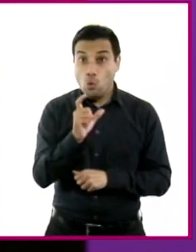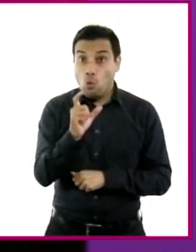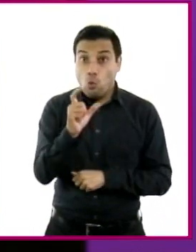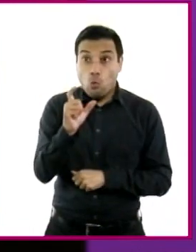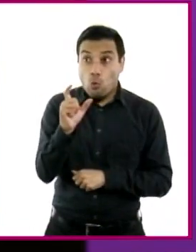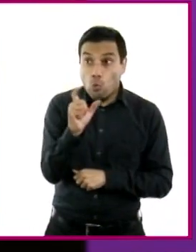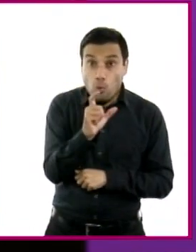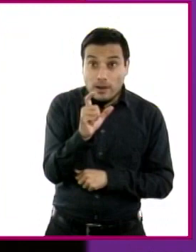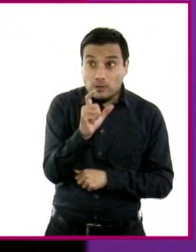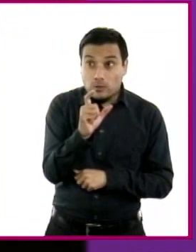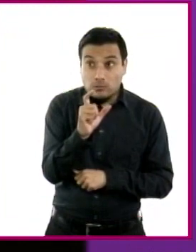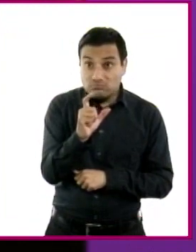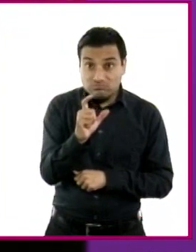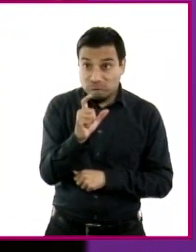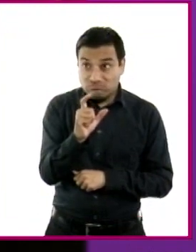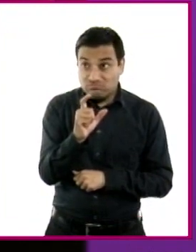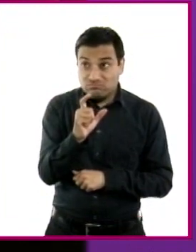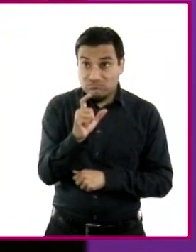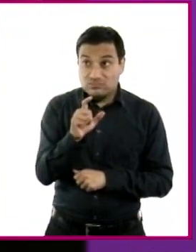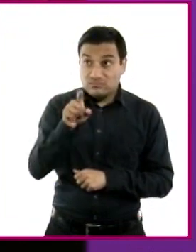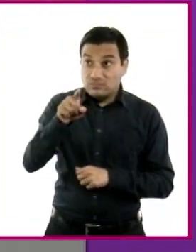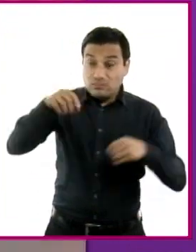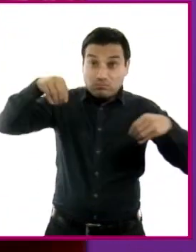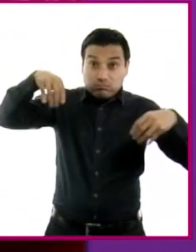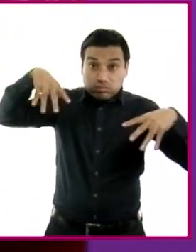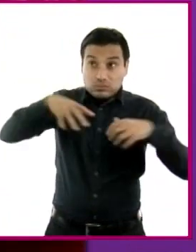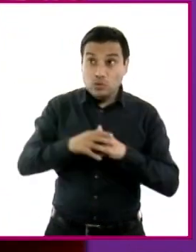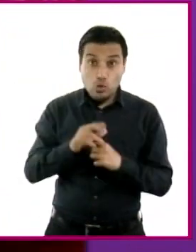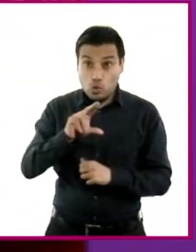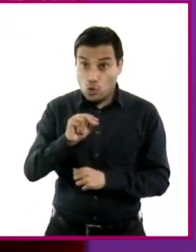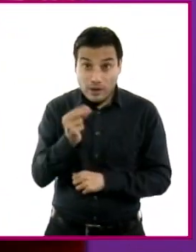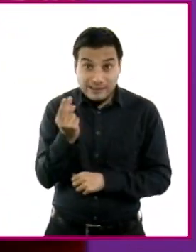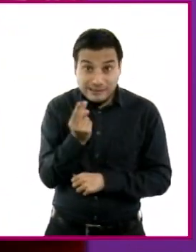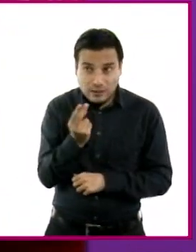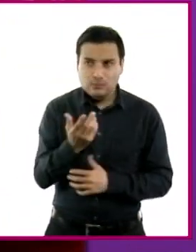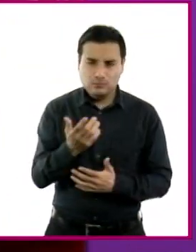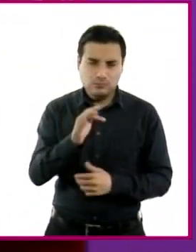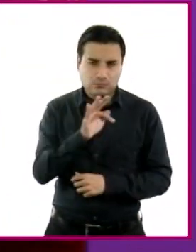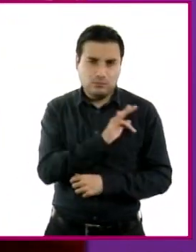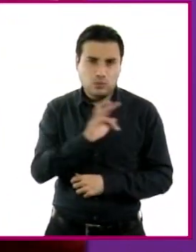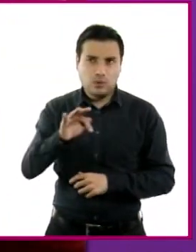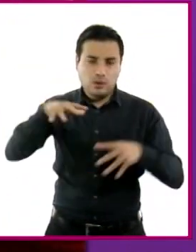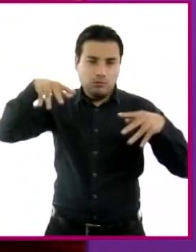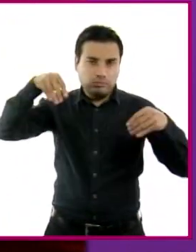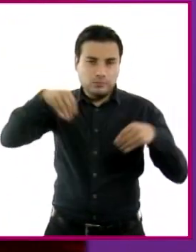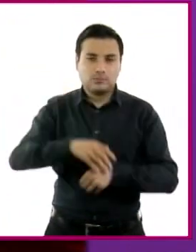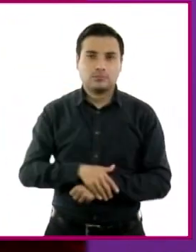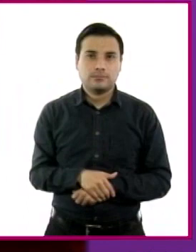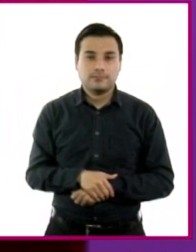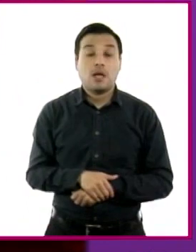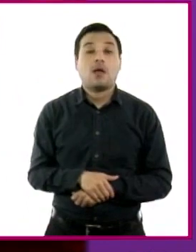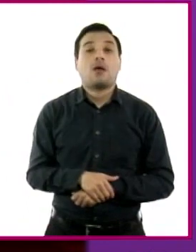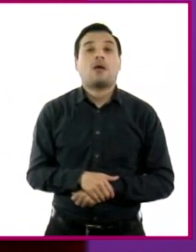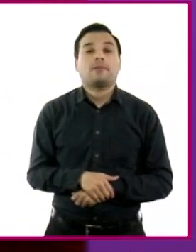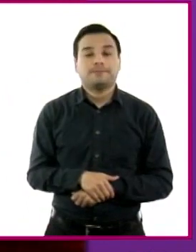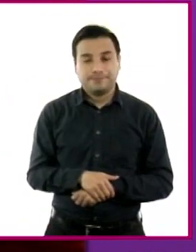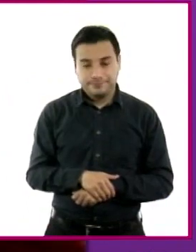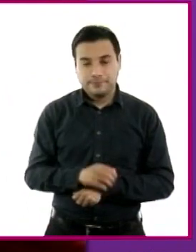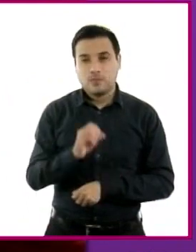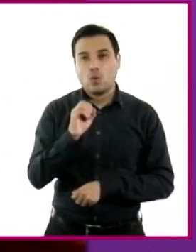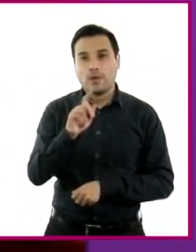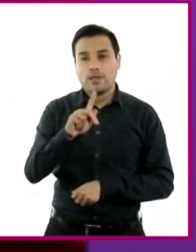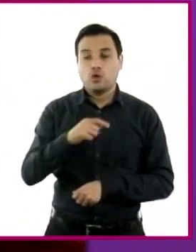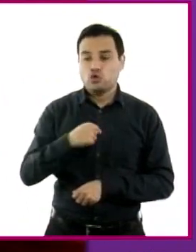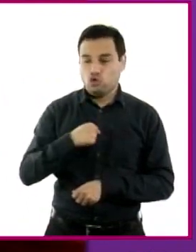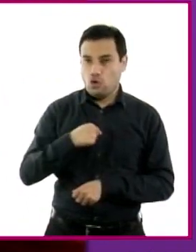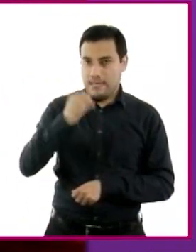not using them. Yeah. A good rule indeed. Well, the idea I propose